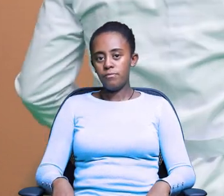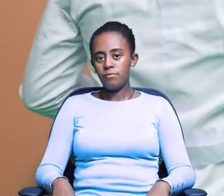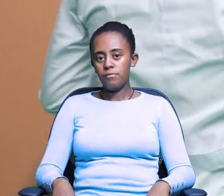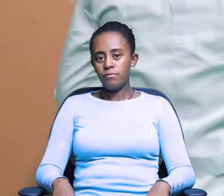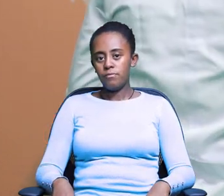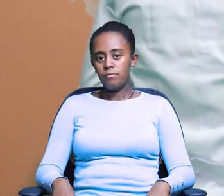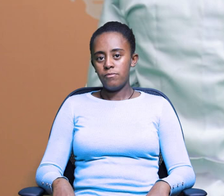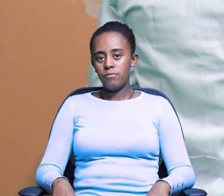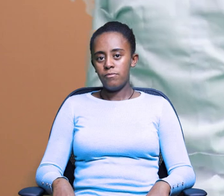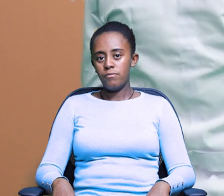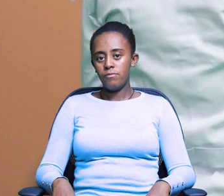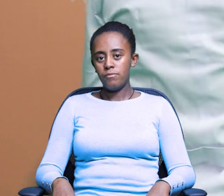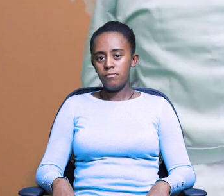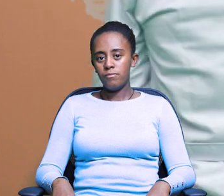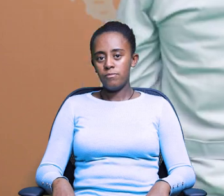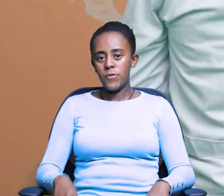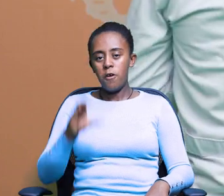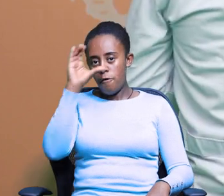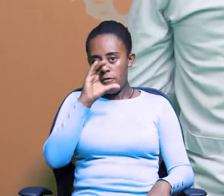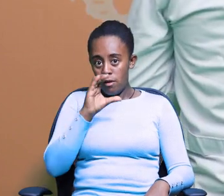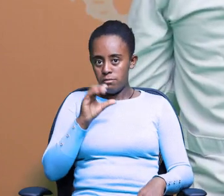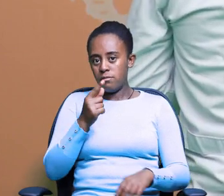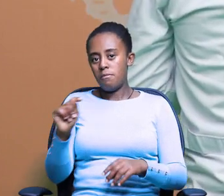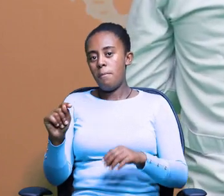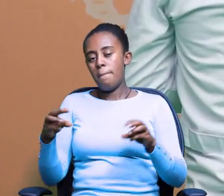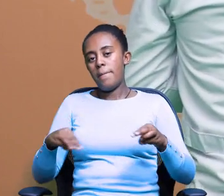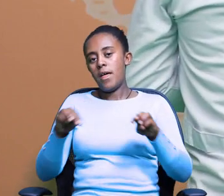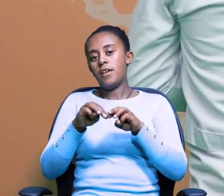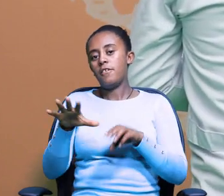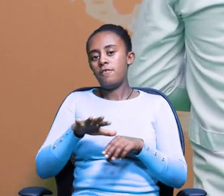Example 2. Find the magnetic field strengths